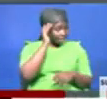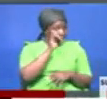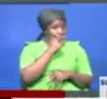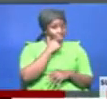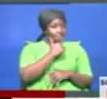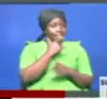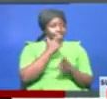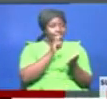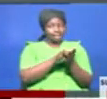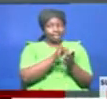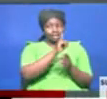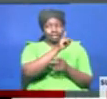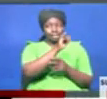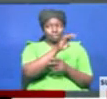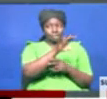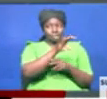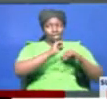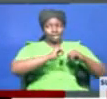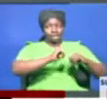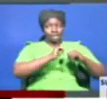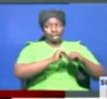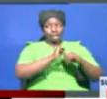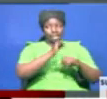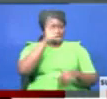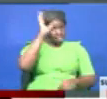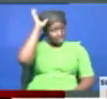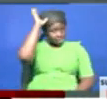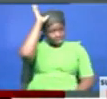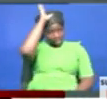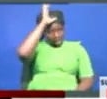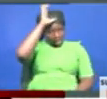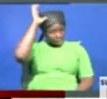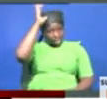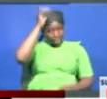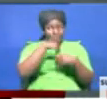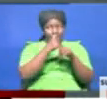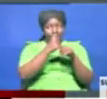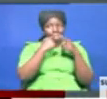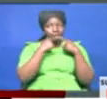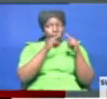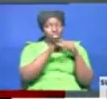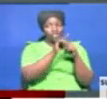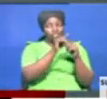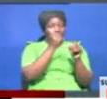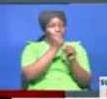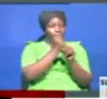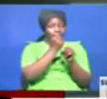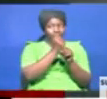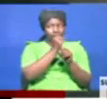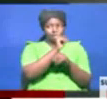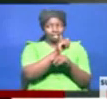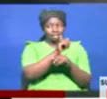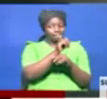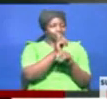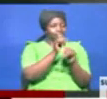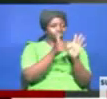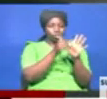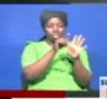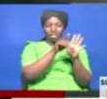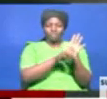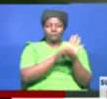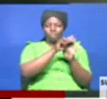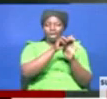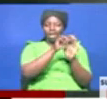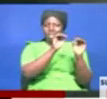the IBC chair, Wafula Chebukati, making the declaration that he did it a little bit prematurely? Yeah, it was both irregular